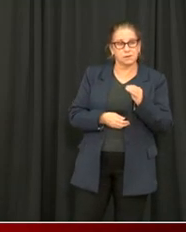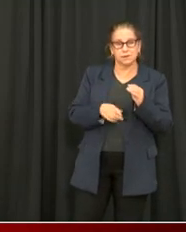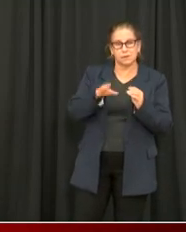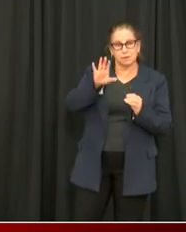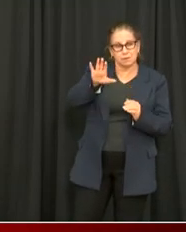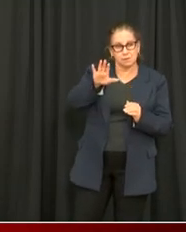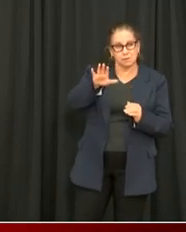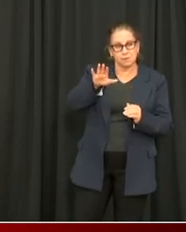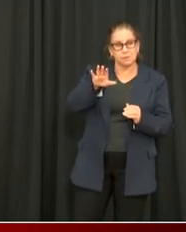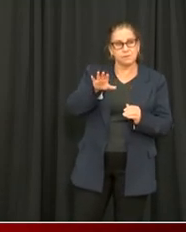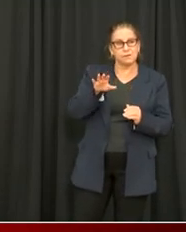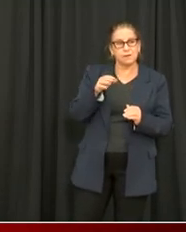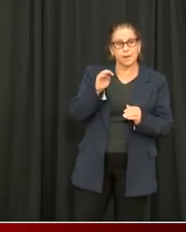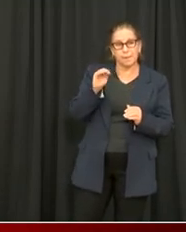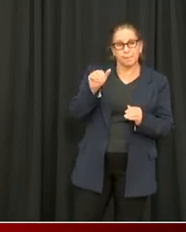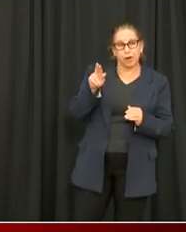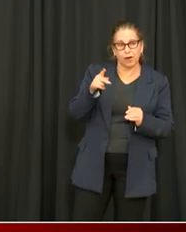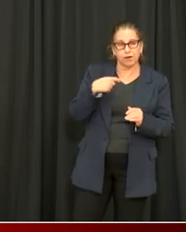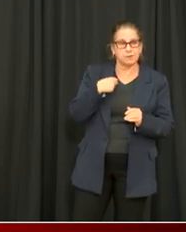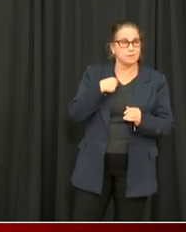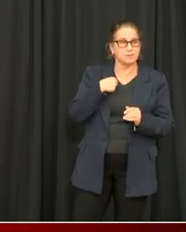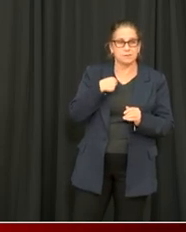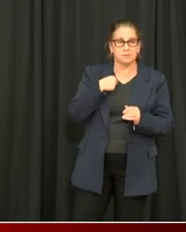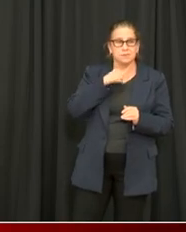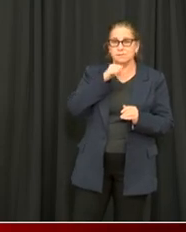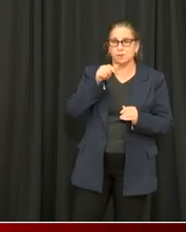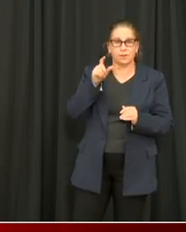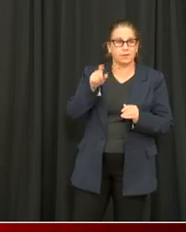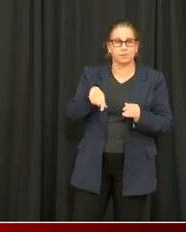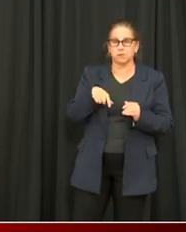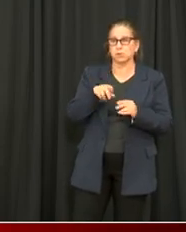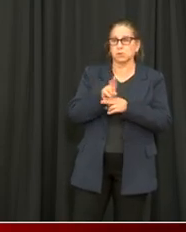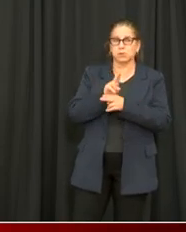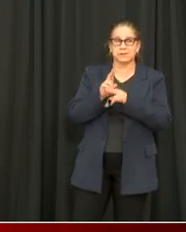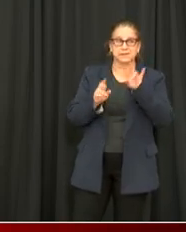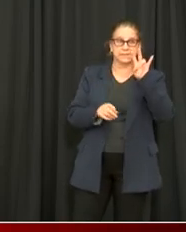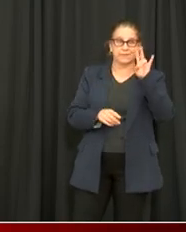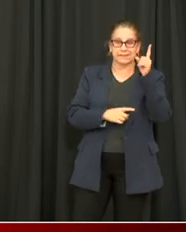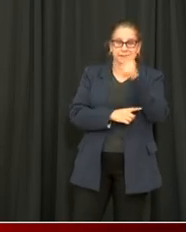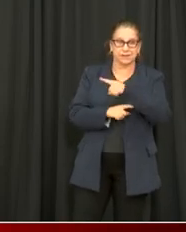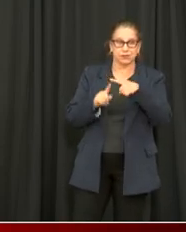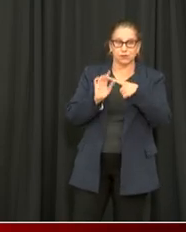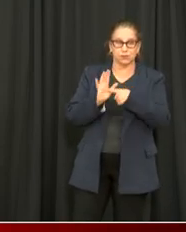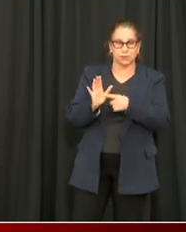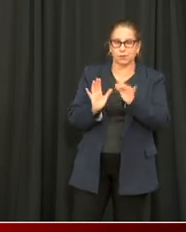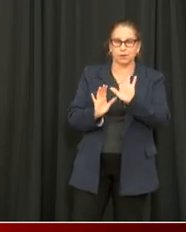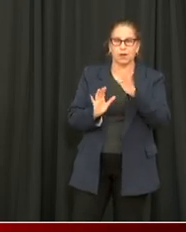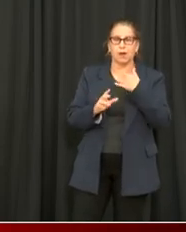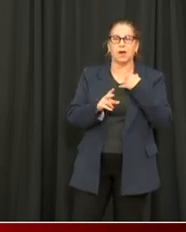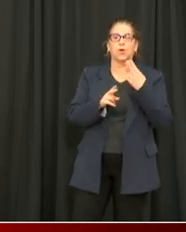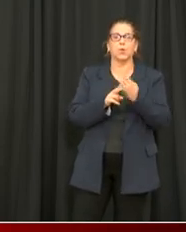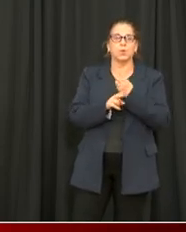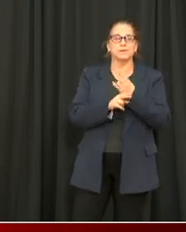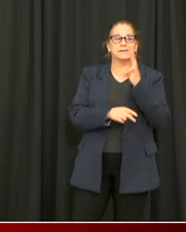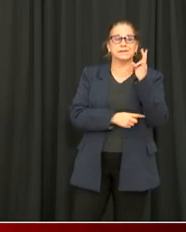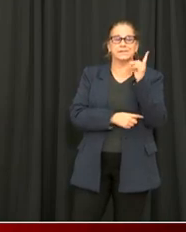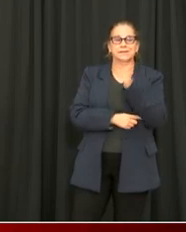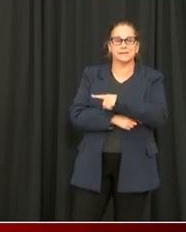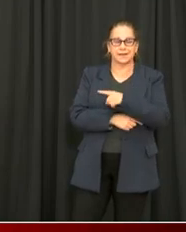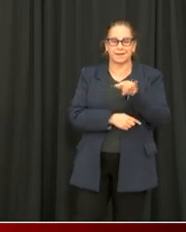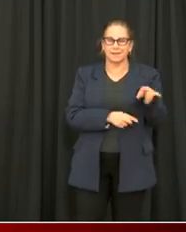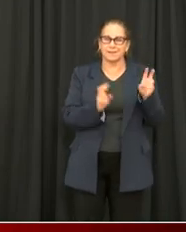didn't say that we have to have 7 days showing that, but that is a calculation that they're comfortable with